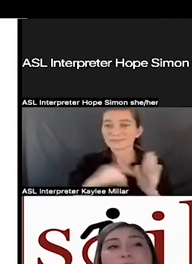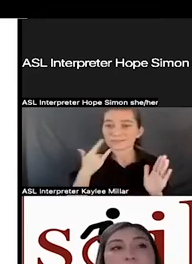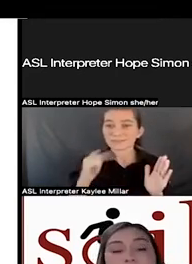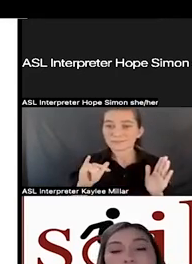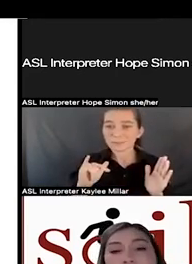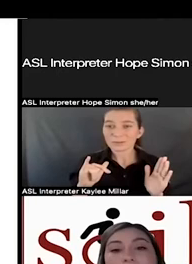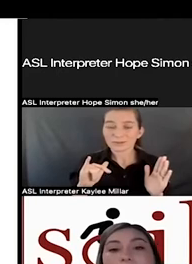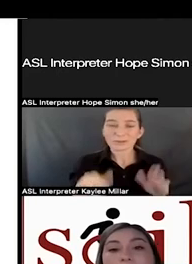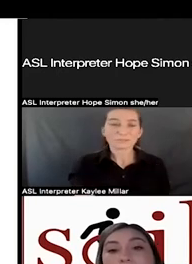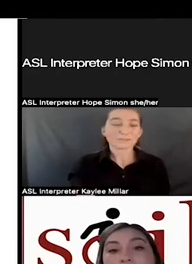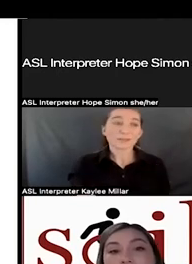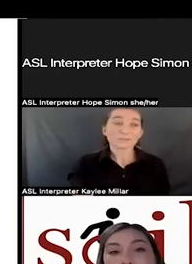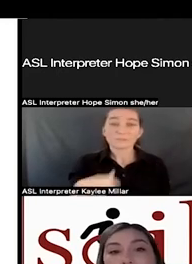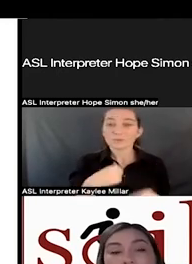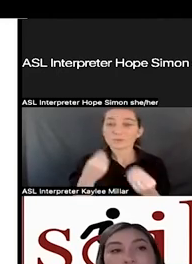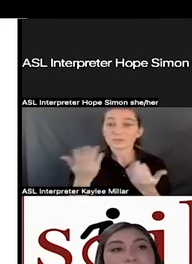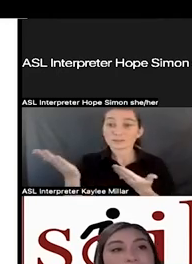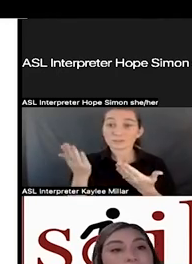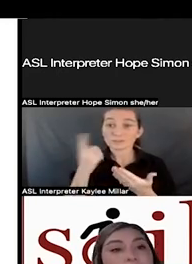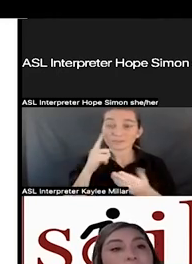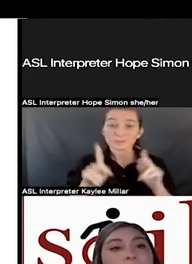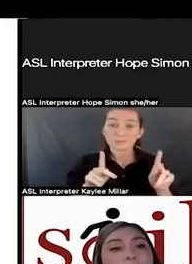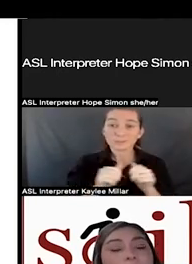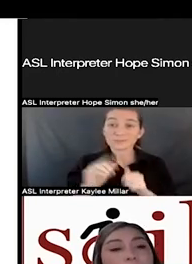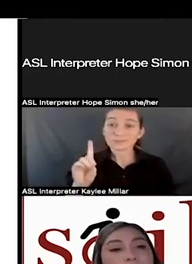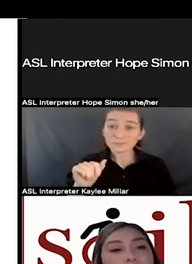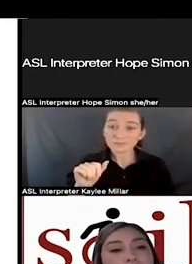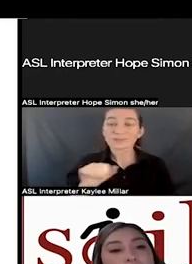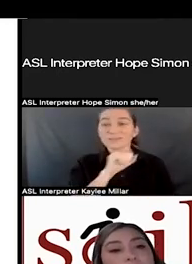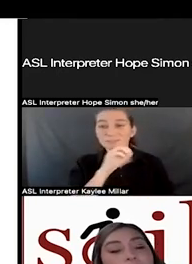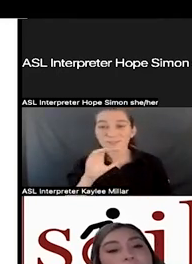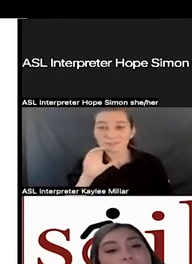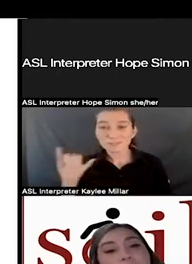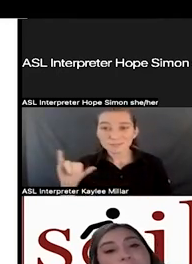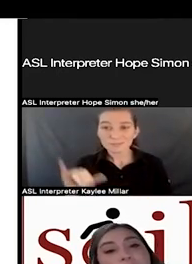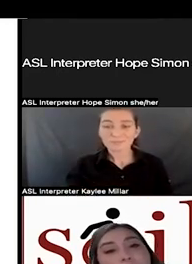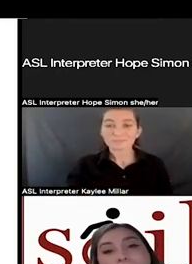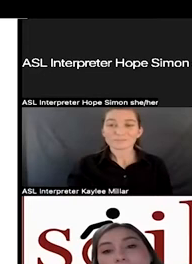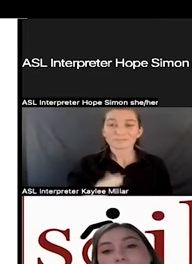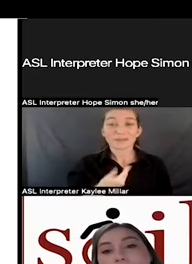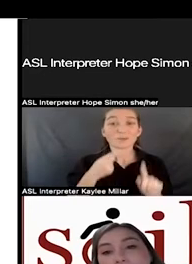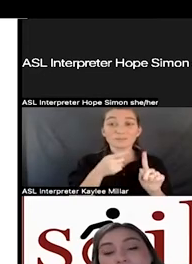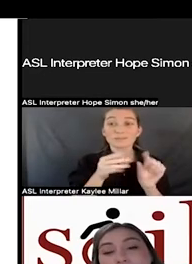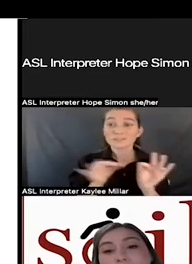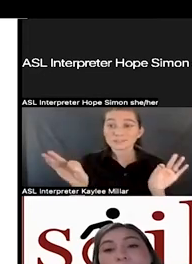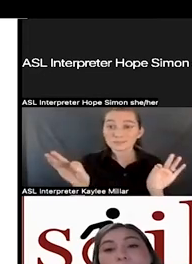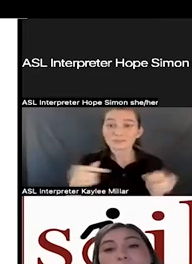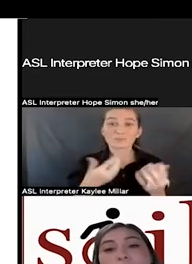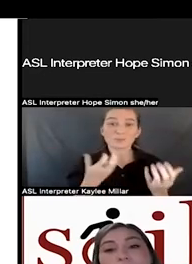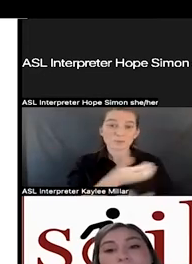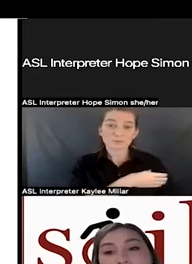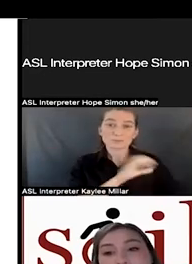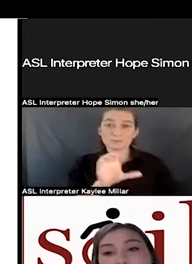persons with a disability and seniors. Our mission statement is SCIL seeks to empower all persons